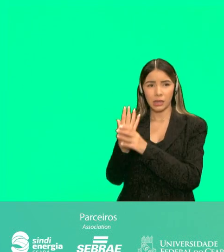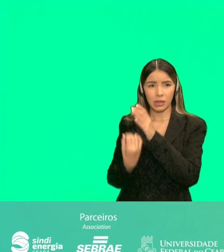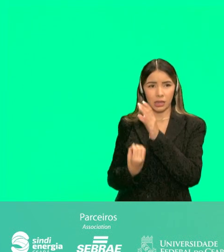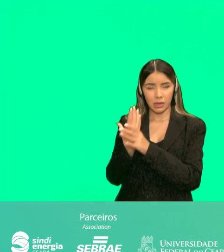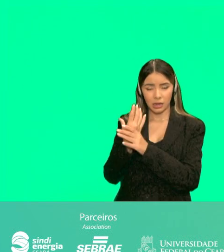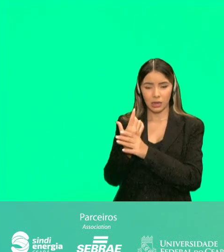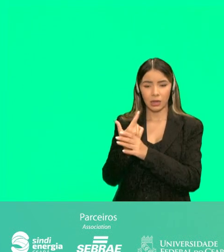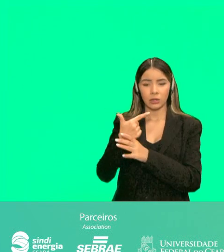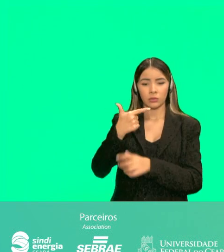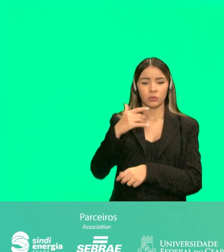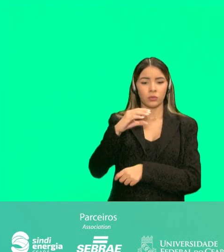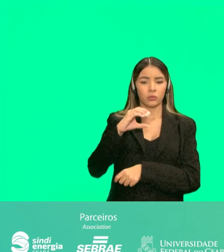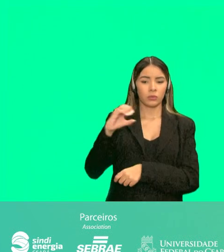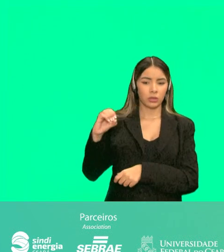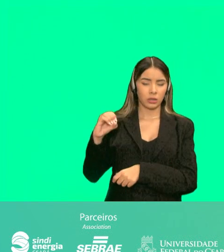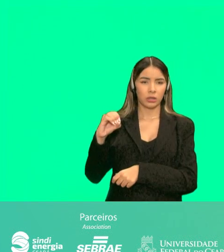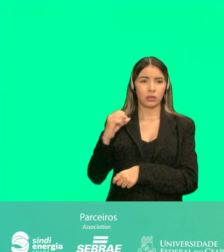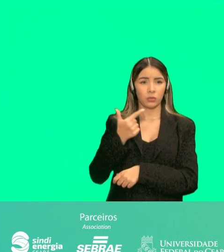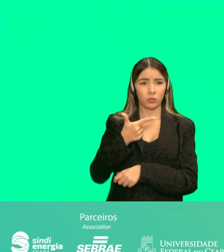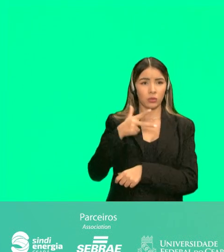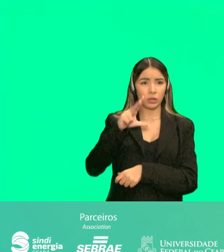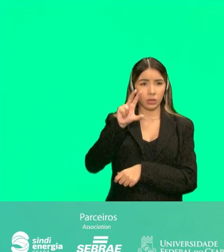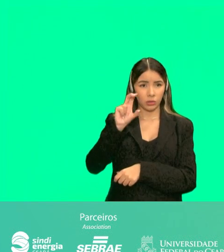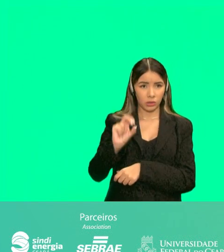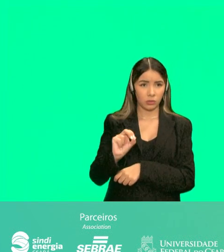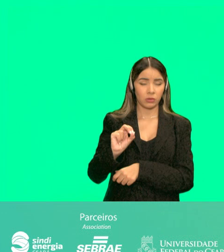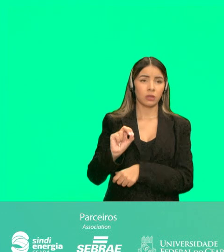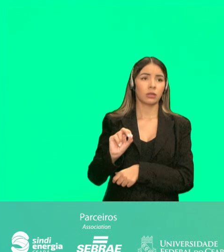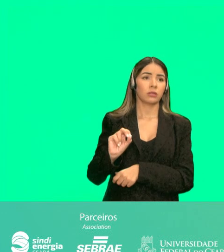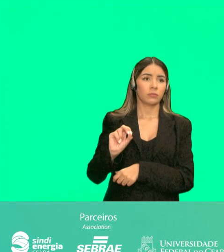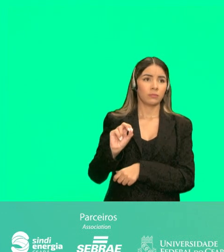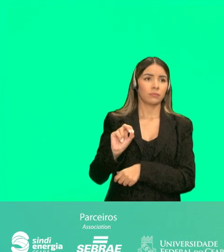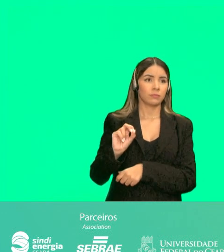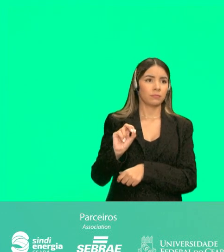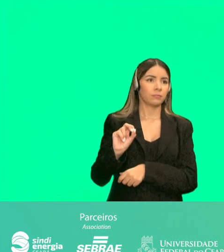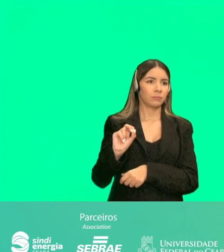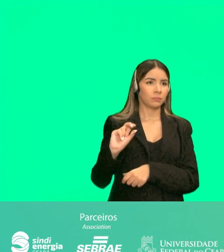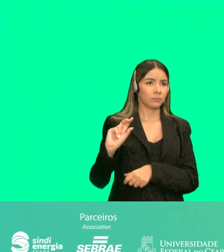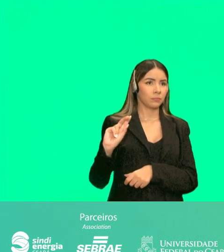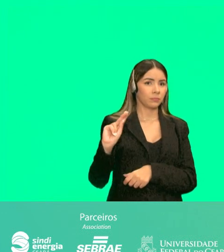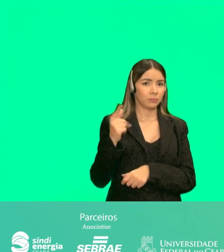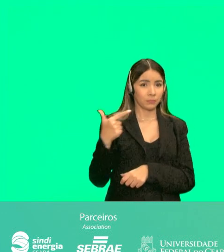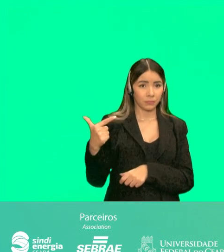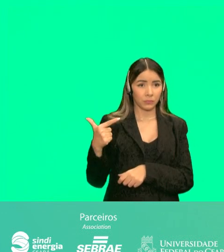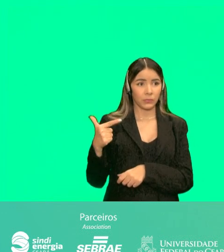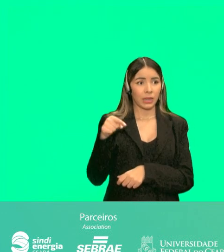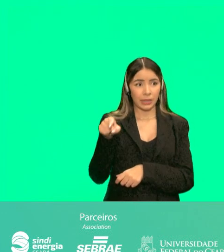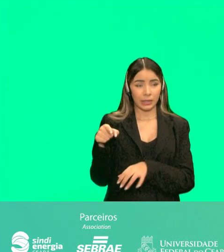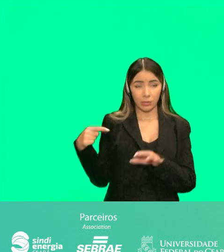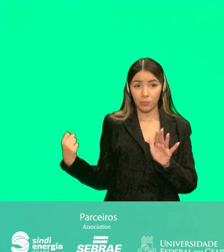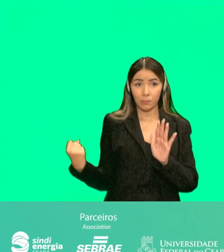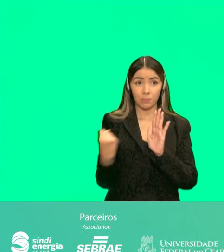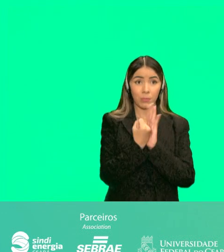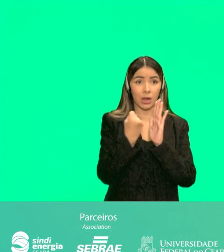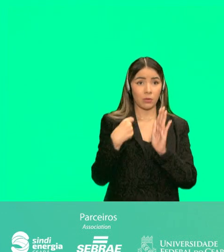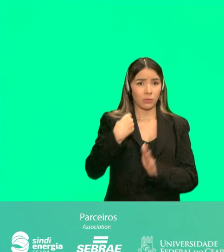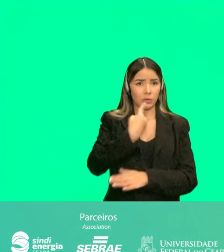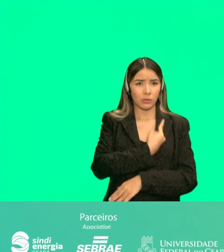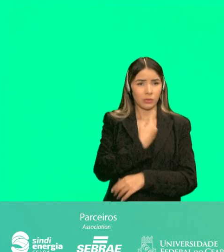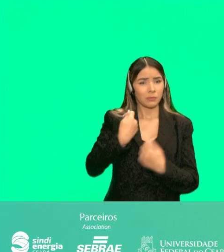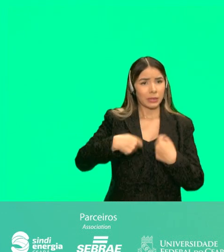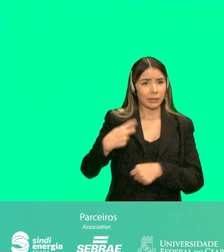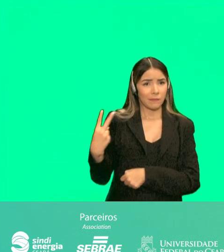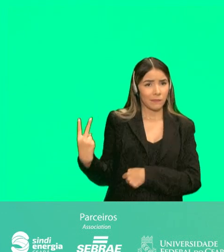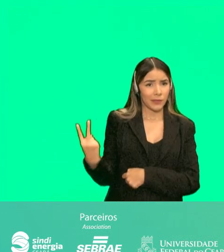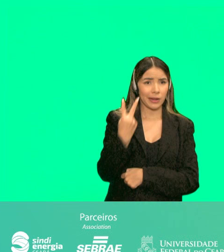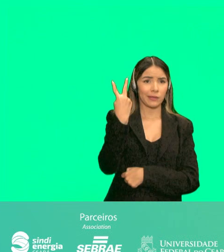hora de hidrogênio, isso é bastante hidrogênio. So it's a milestone that we need Então to esse é um grande cherish a marco que a gente lot. vai ter que valorizar So muito aqui no nosso estado,